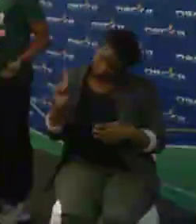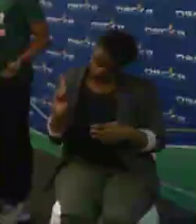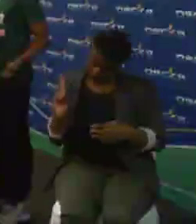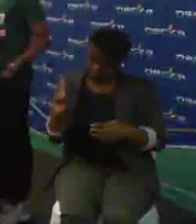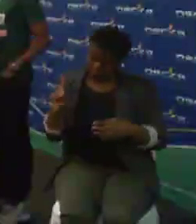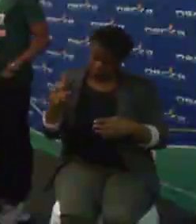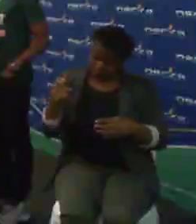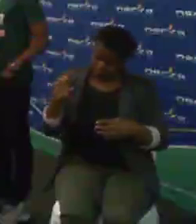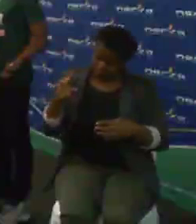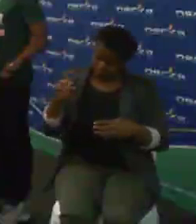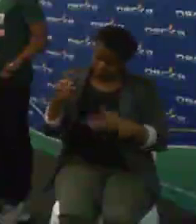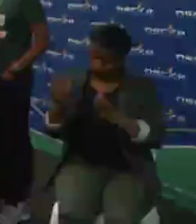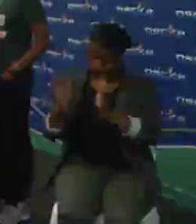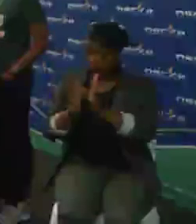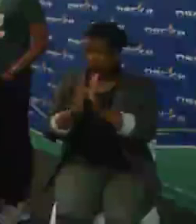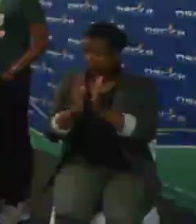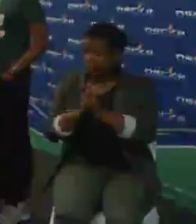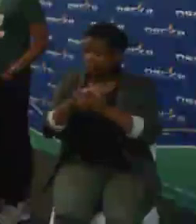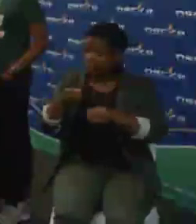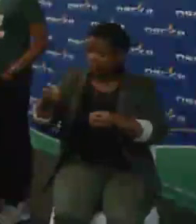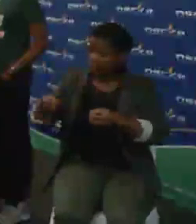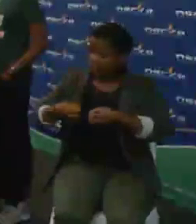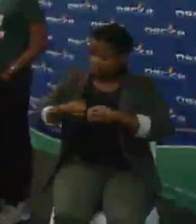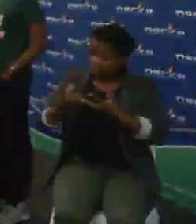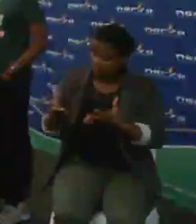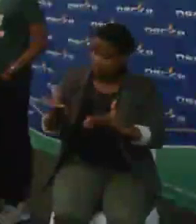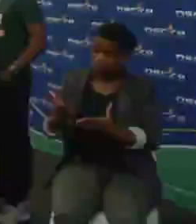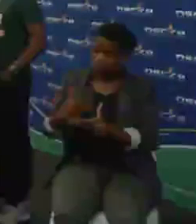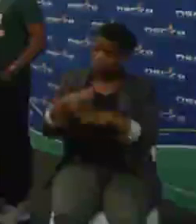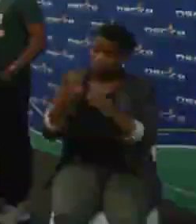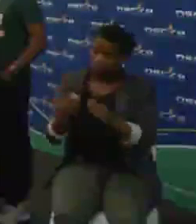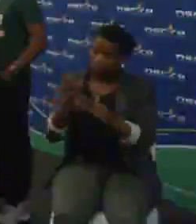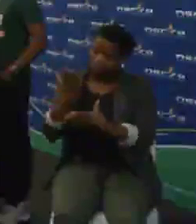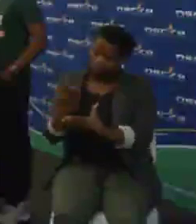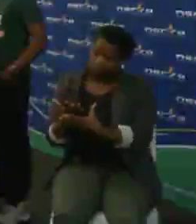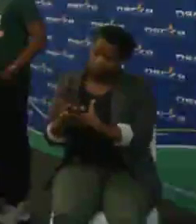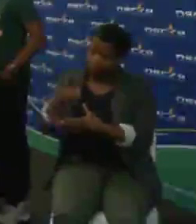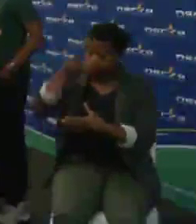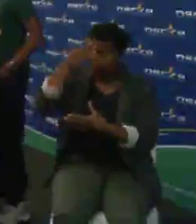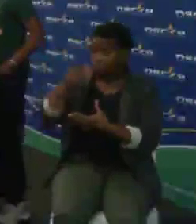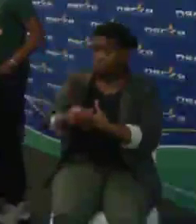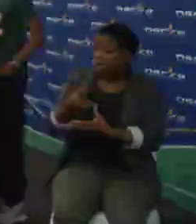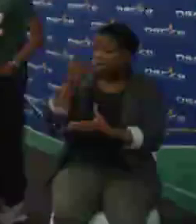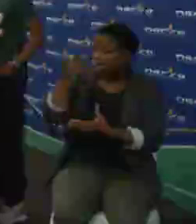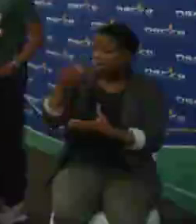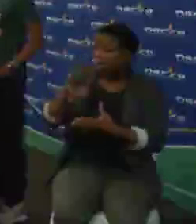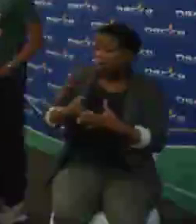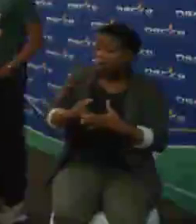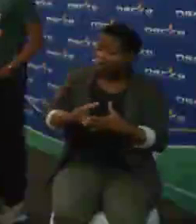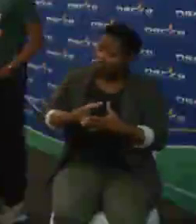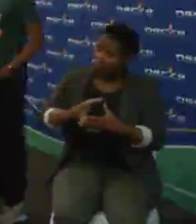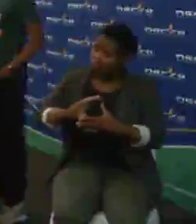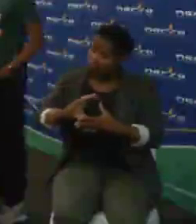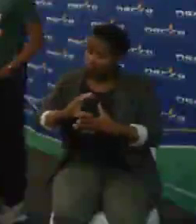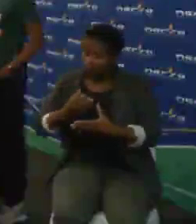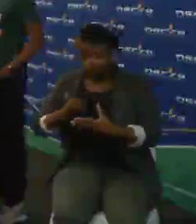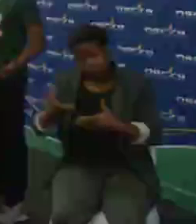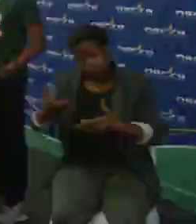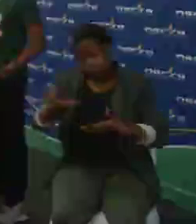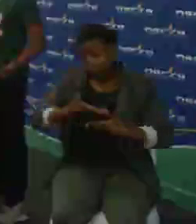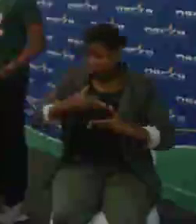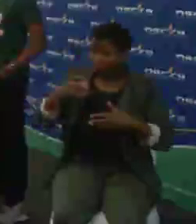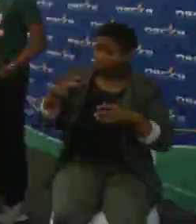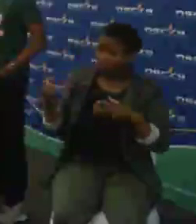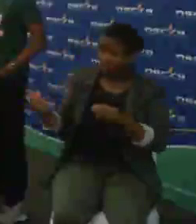MYPD methodology is actually going to give us any form of certainty and satisfaction in terms of when we engage, because we're coming back to do the